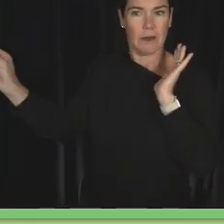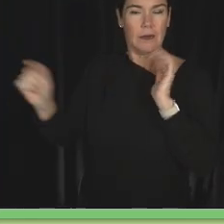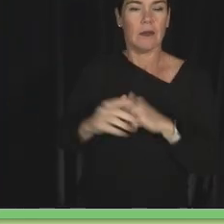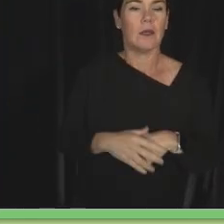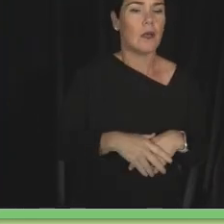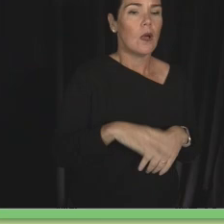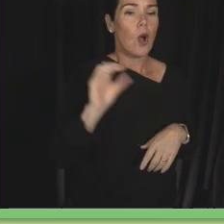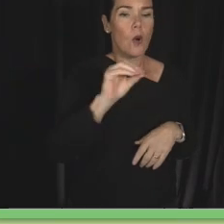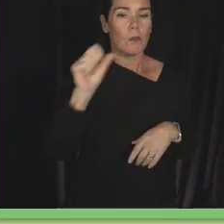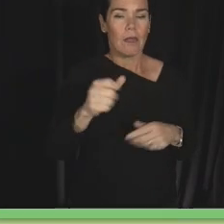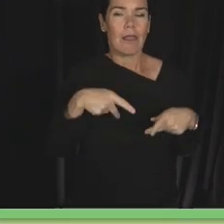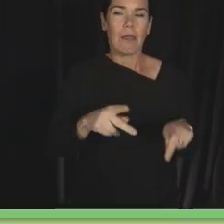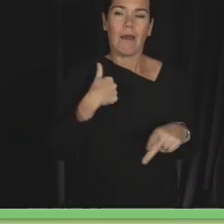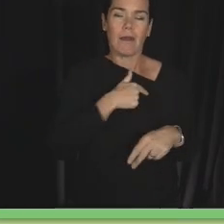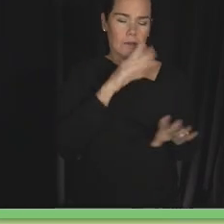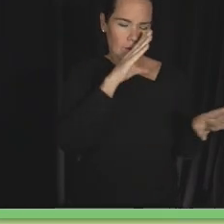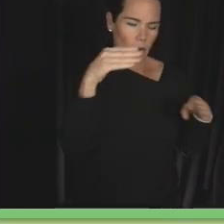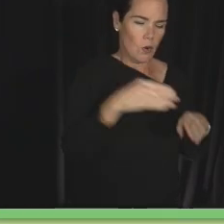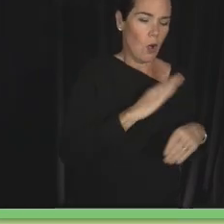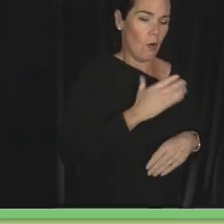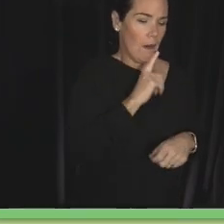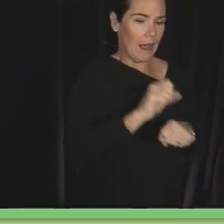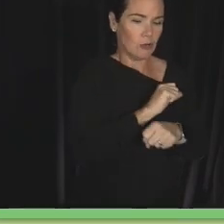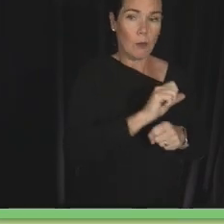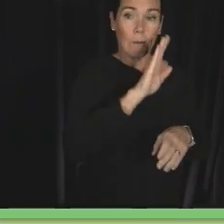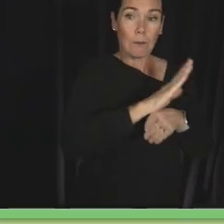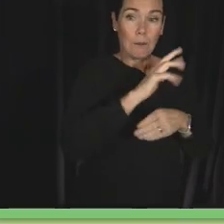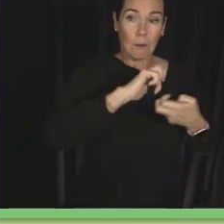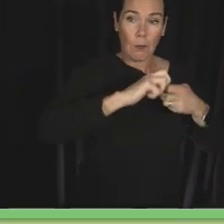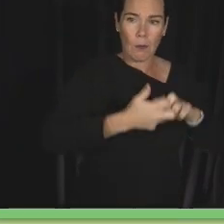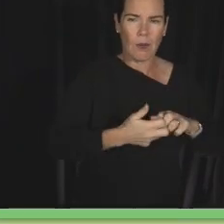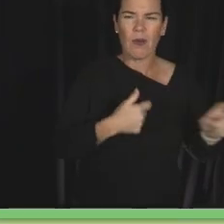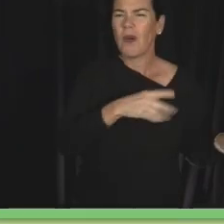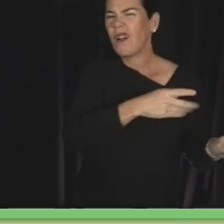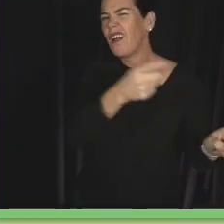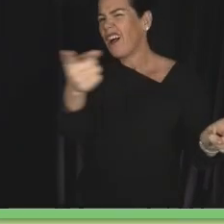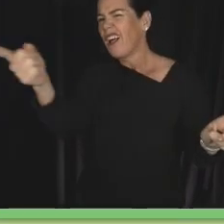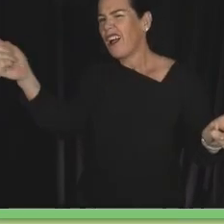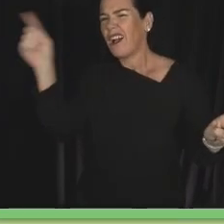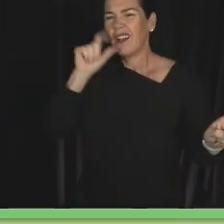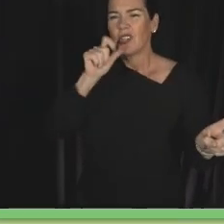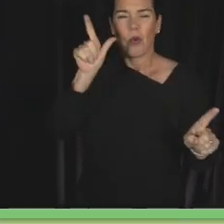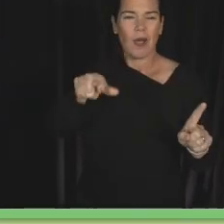ability to focus on our core business problems and not worry so much about the other stuff.